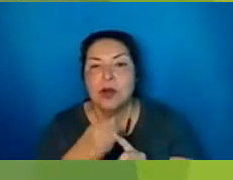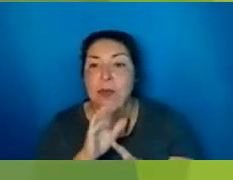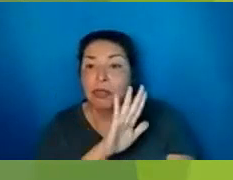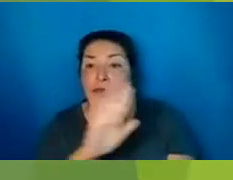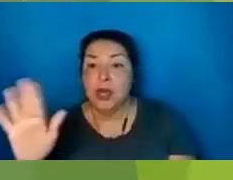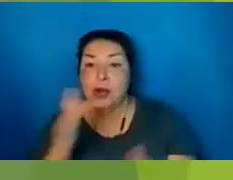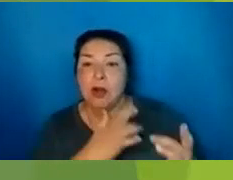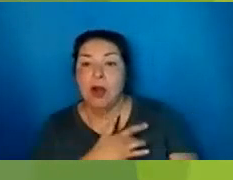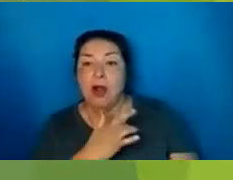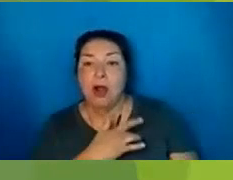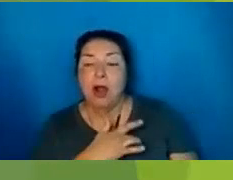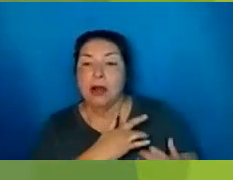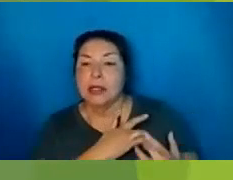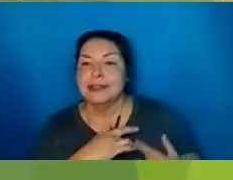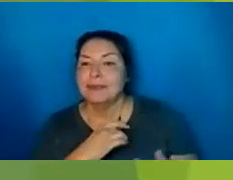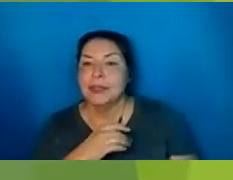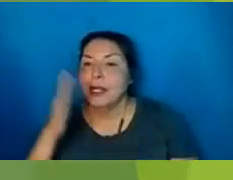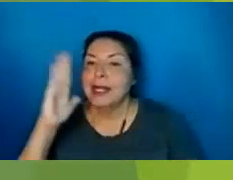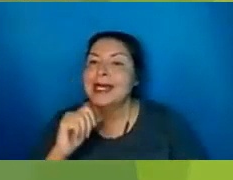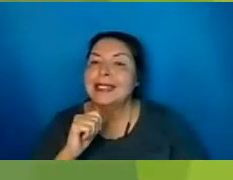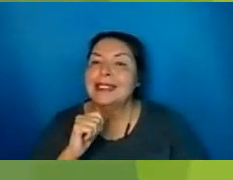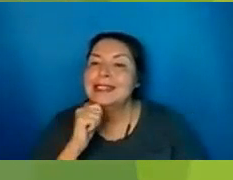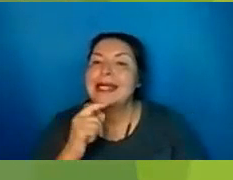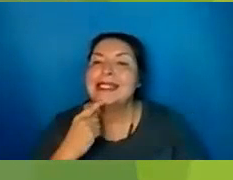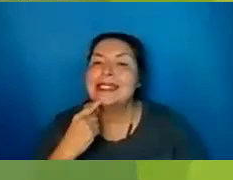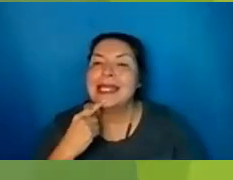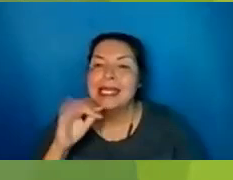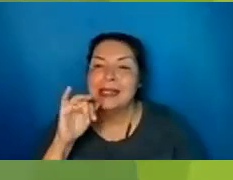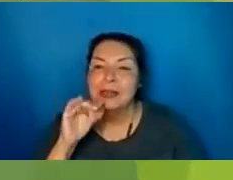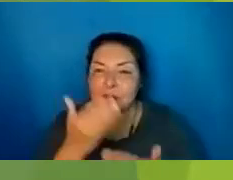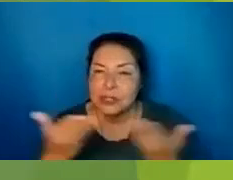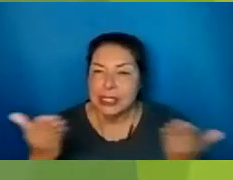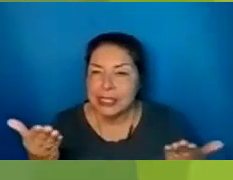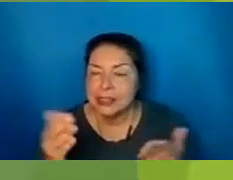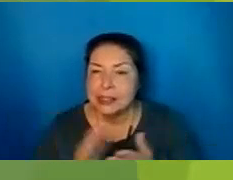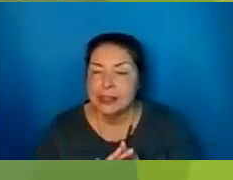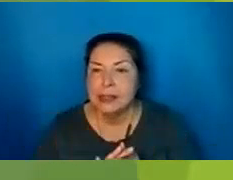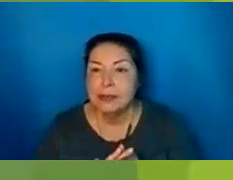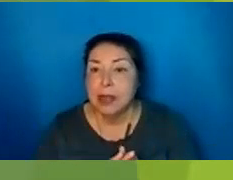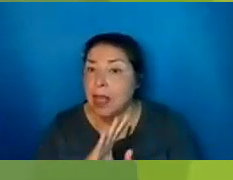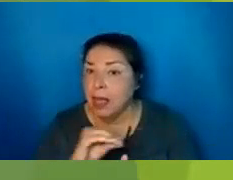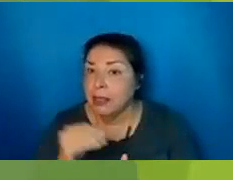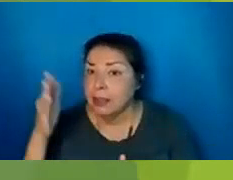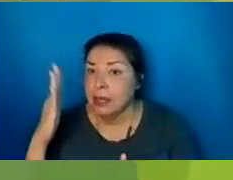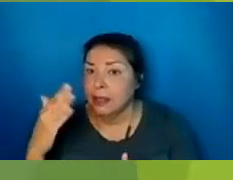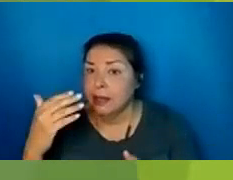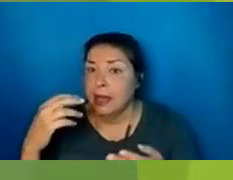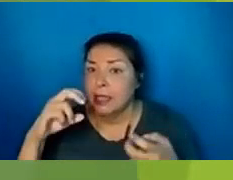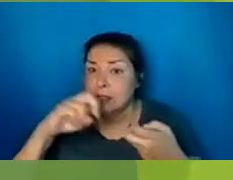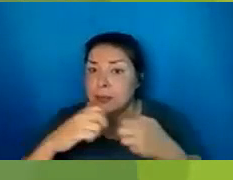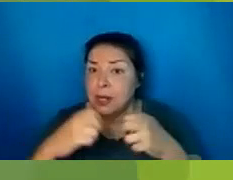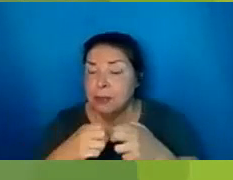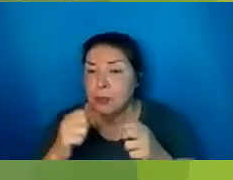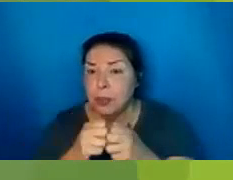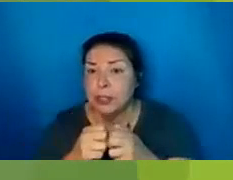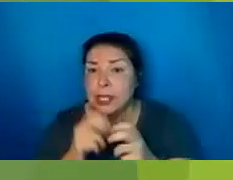not what God is talking about. And God has some problems with the people of Israel and